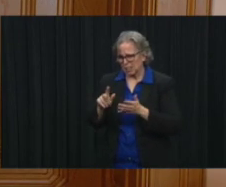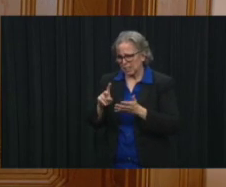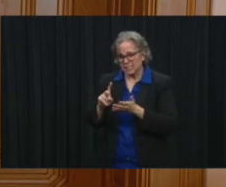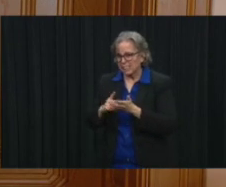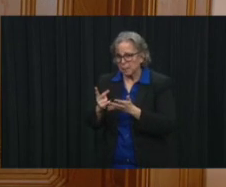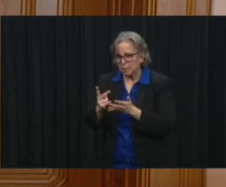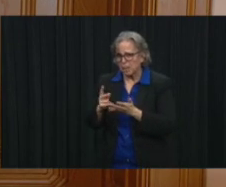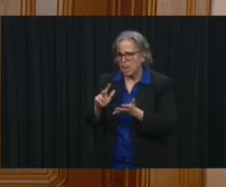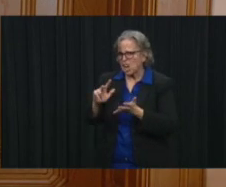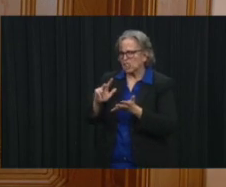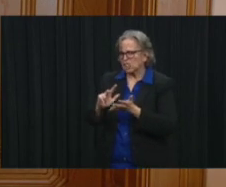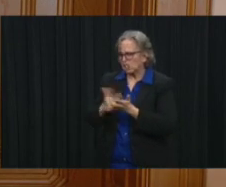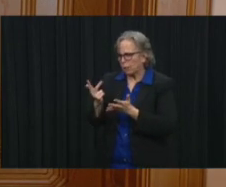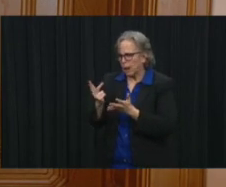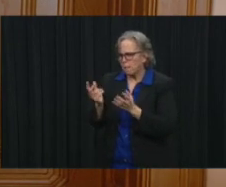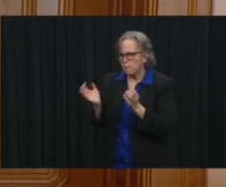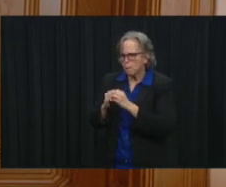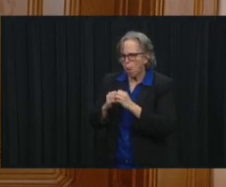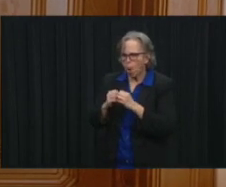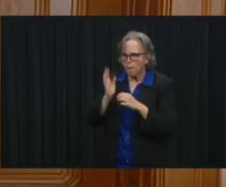We'll look at the chart up here.